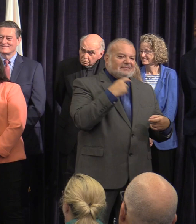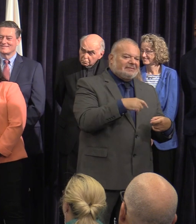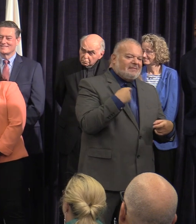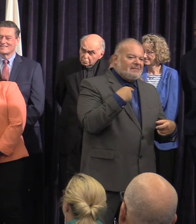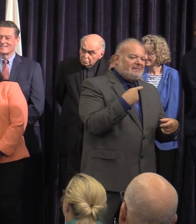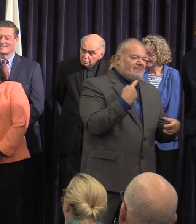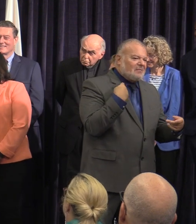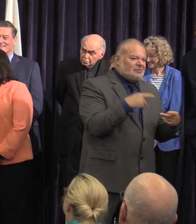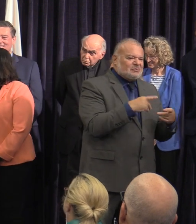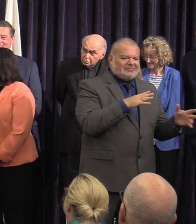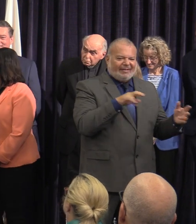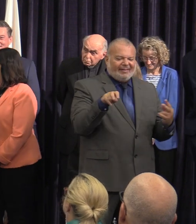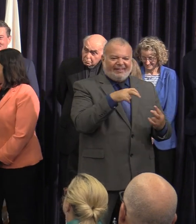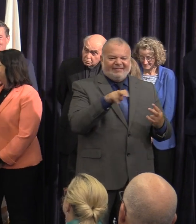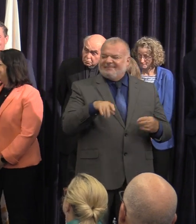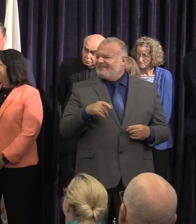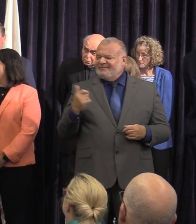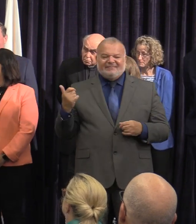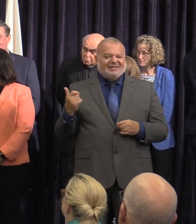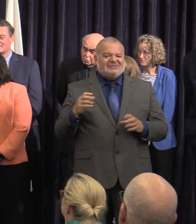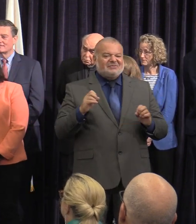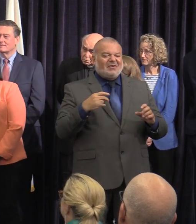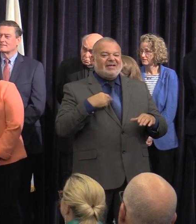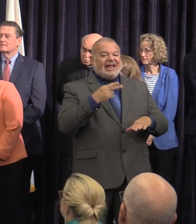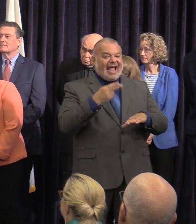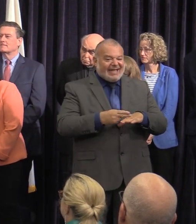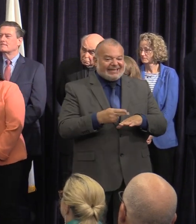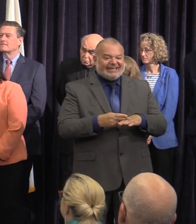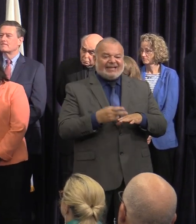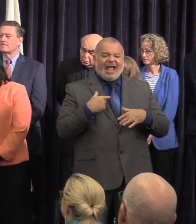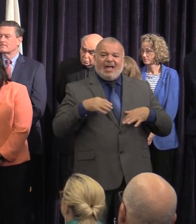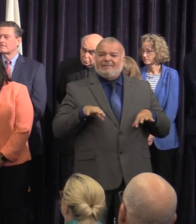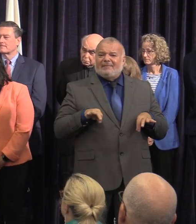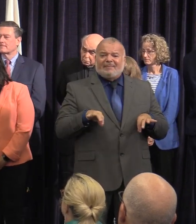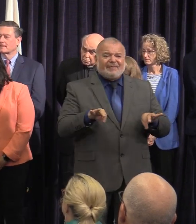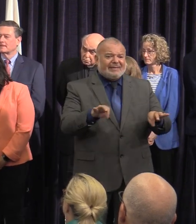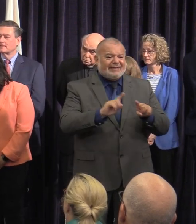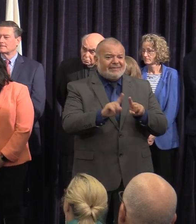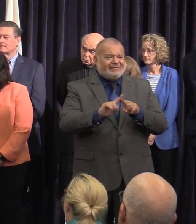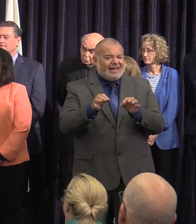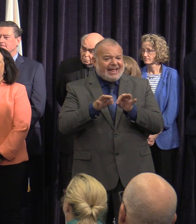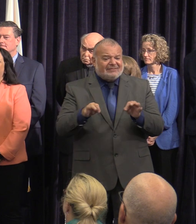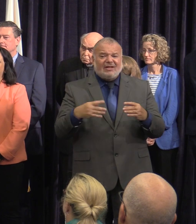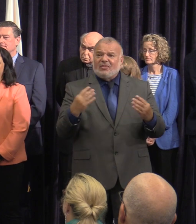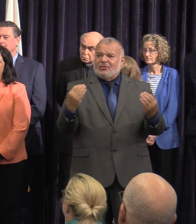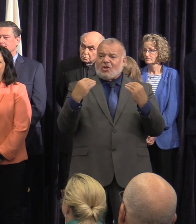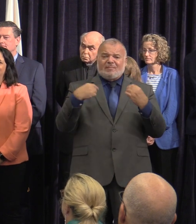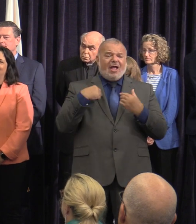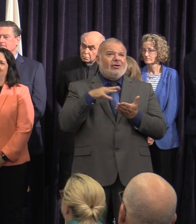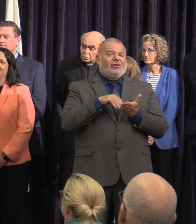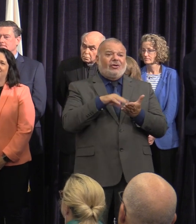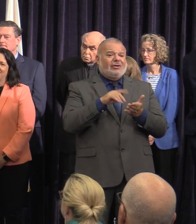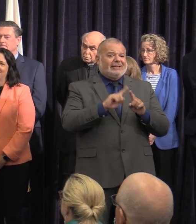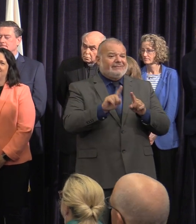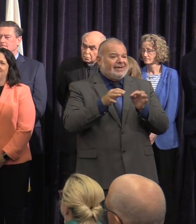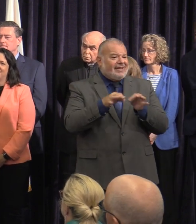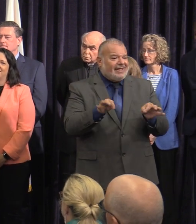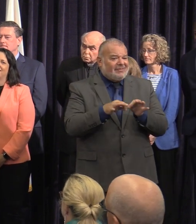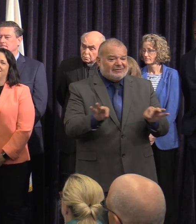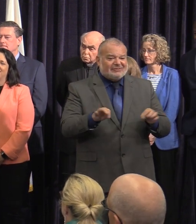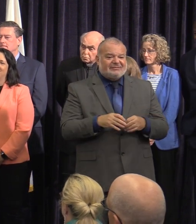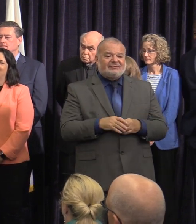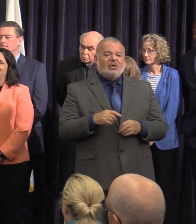something in French or in Haitian. So they have a lot to teach to us. And we are learn with each